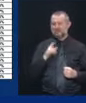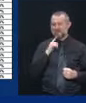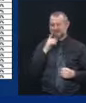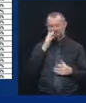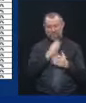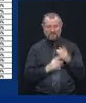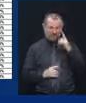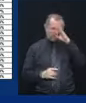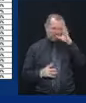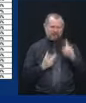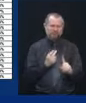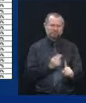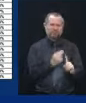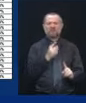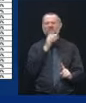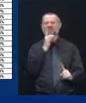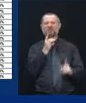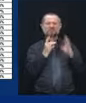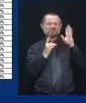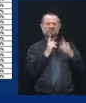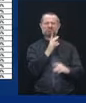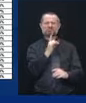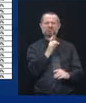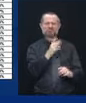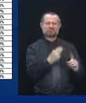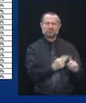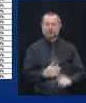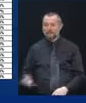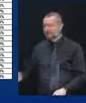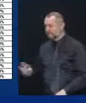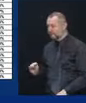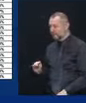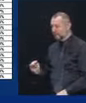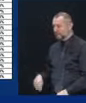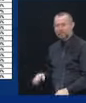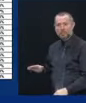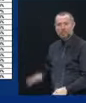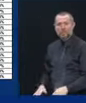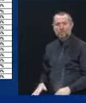100% and some hospitals at 40%, 50%?